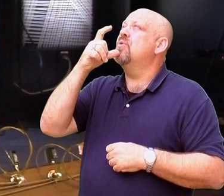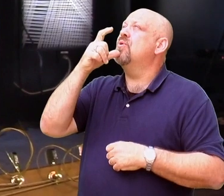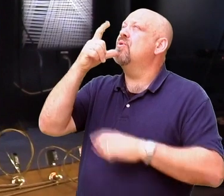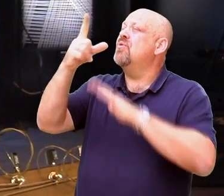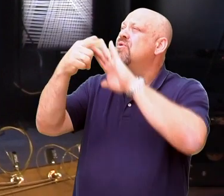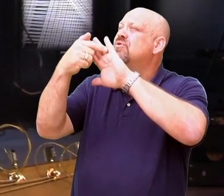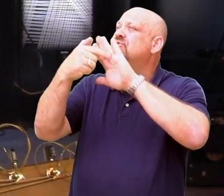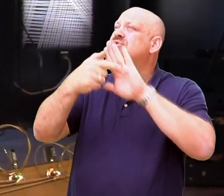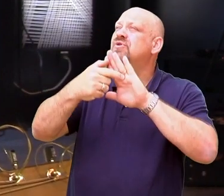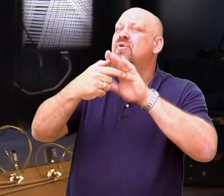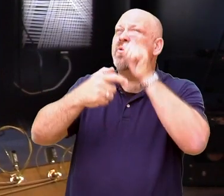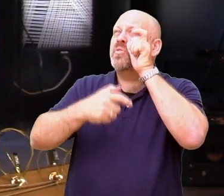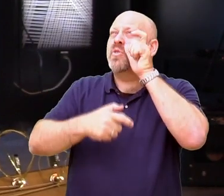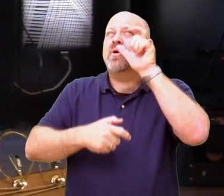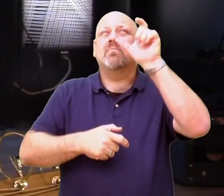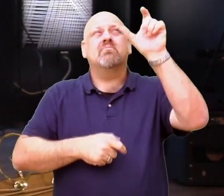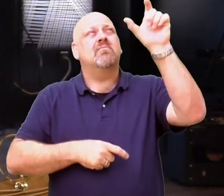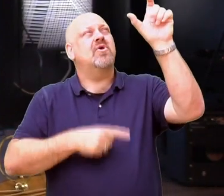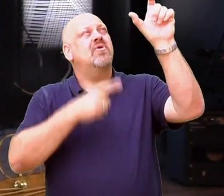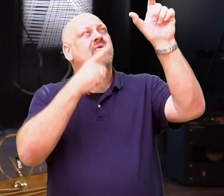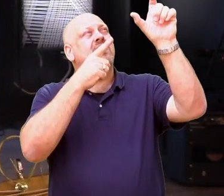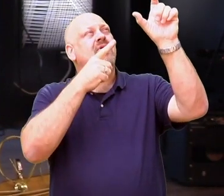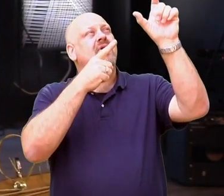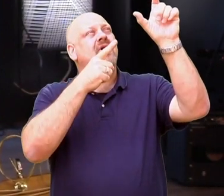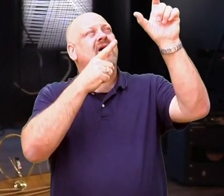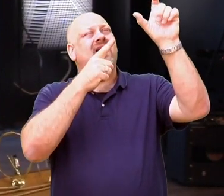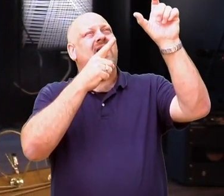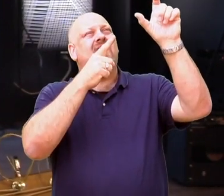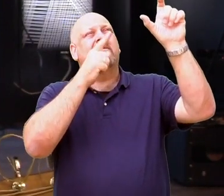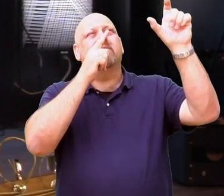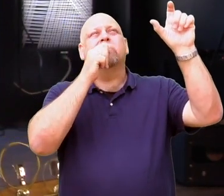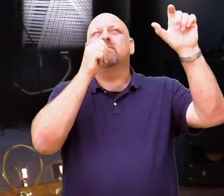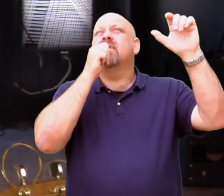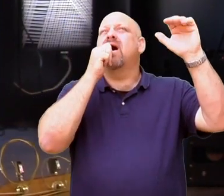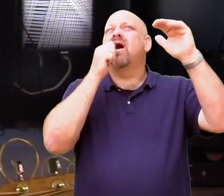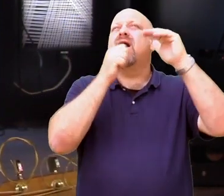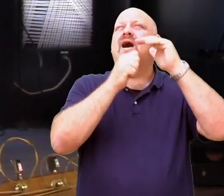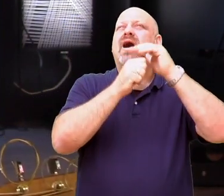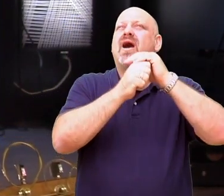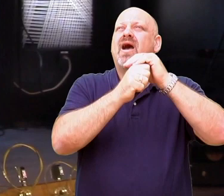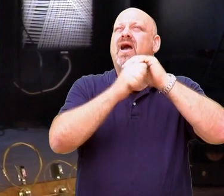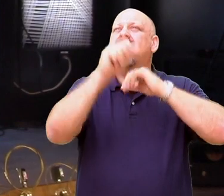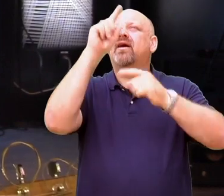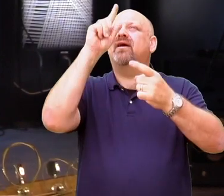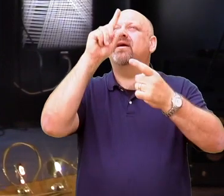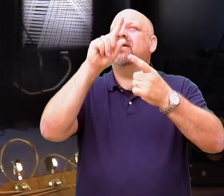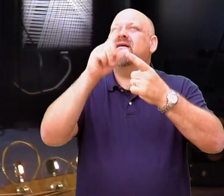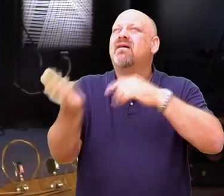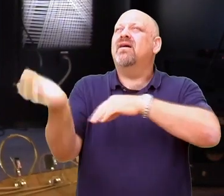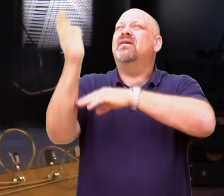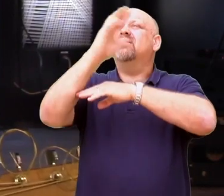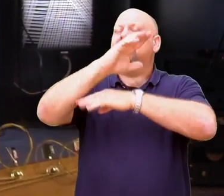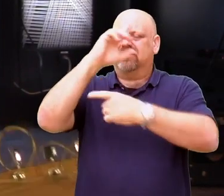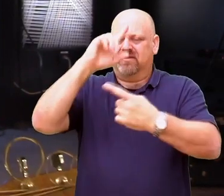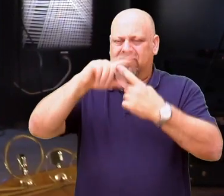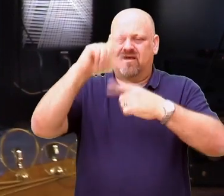And who showed the moon where to hide till